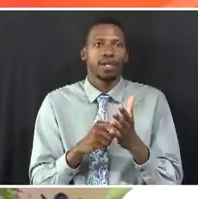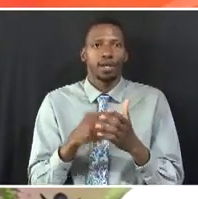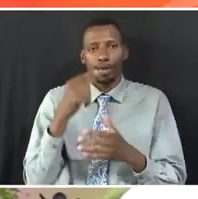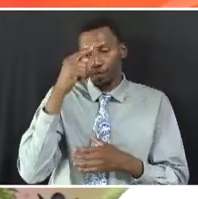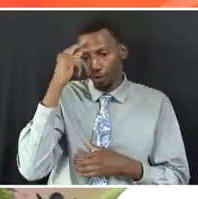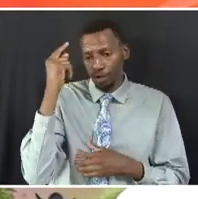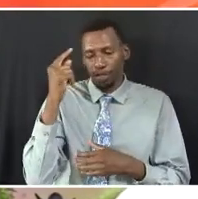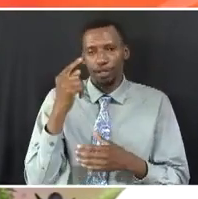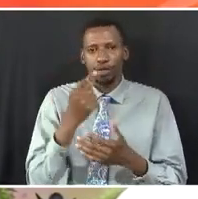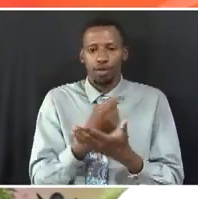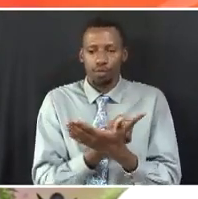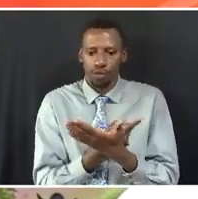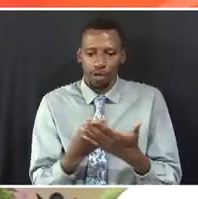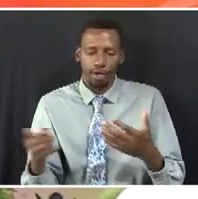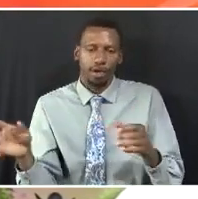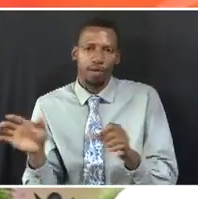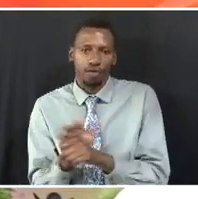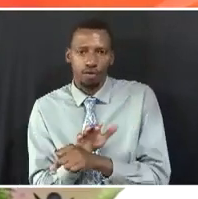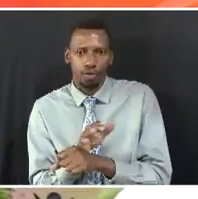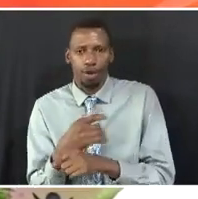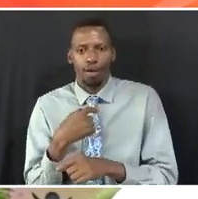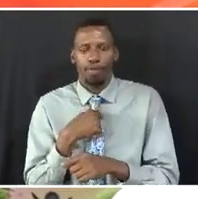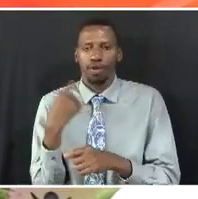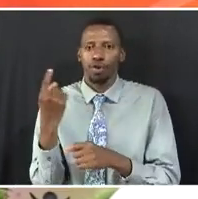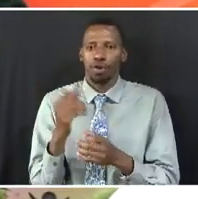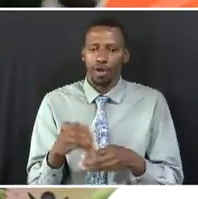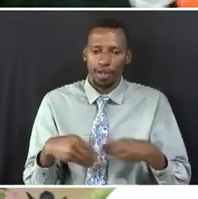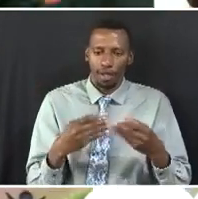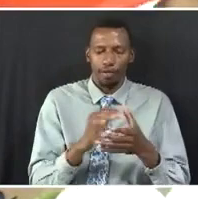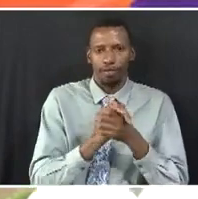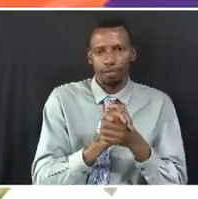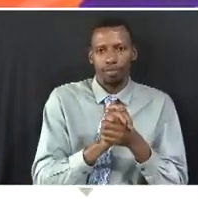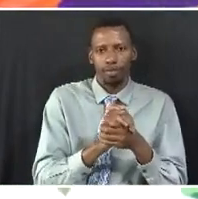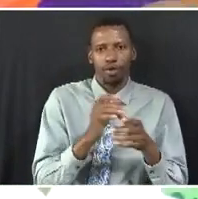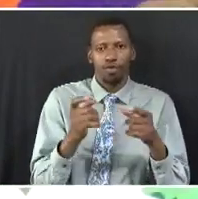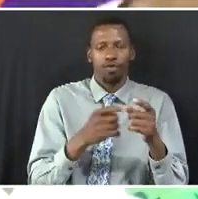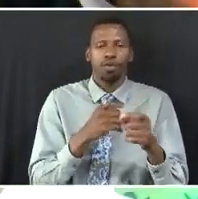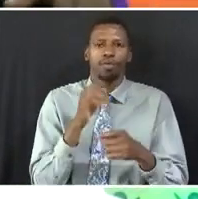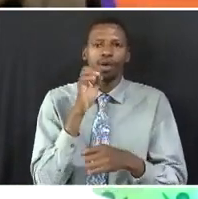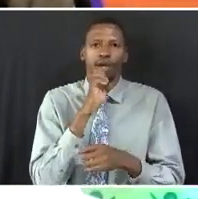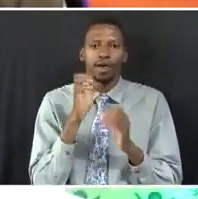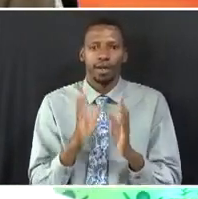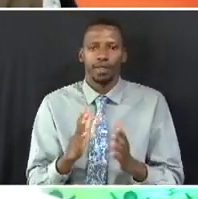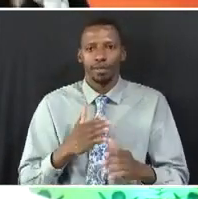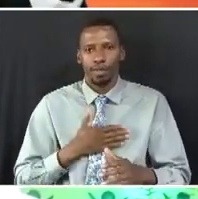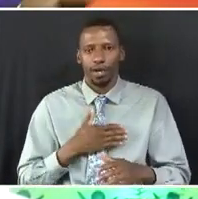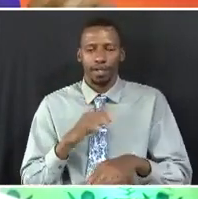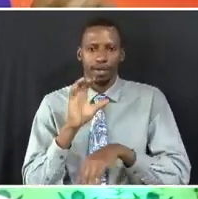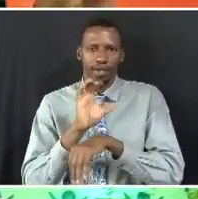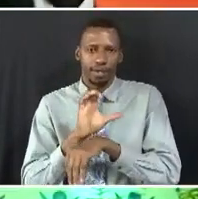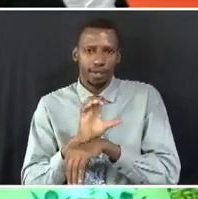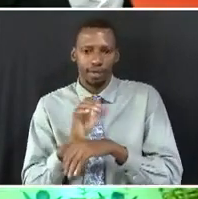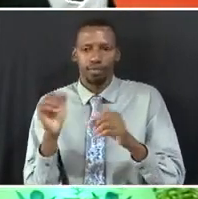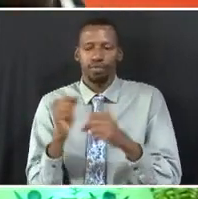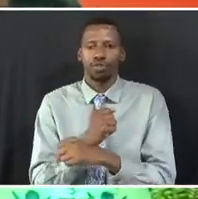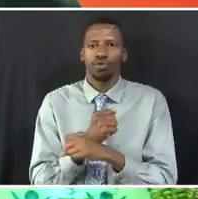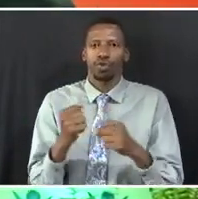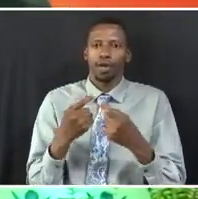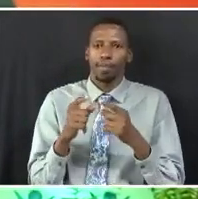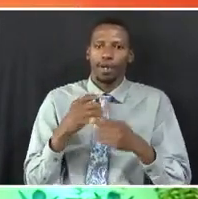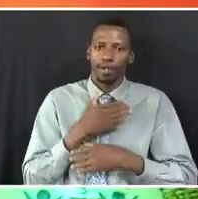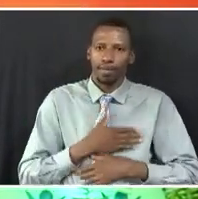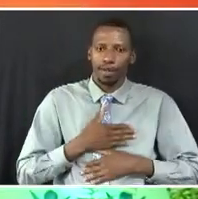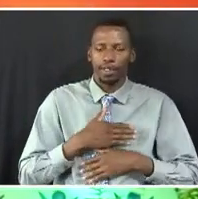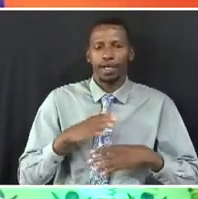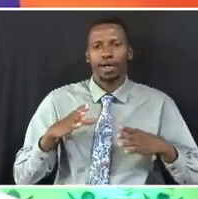because it was in the middle of the week, I could only bring greetings from my elders. But from the church, it was not possible. But please accept